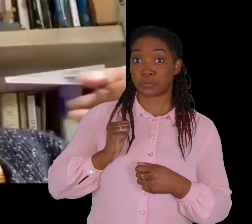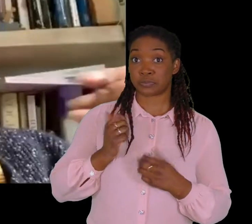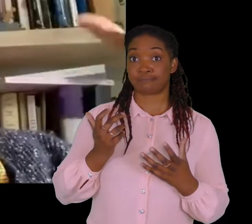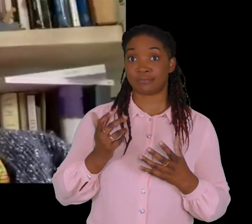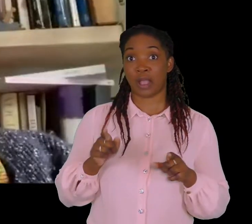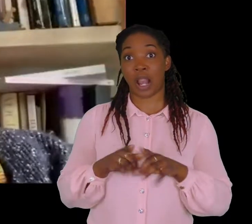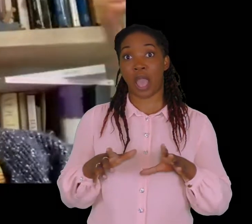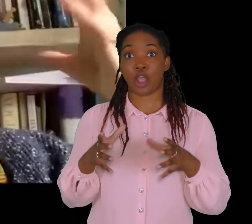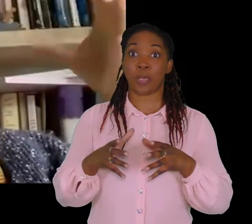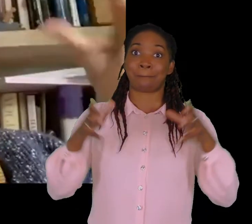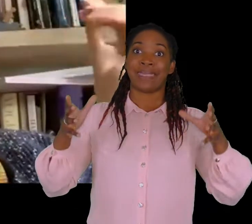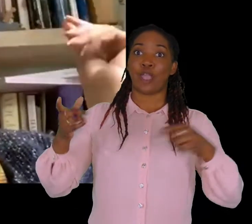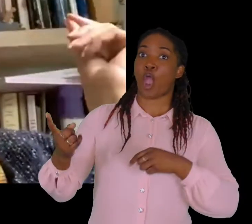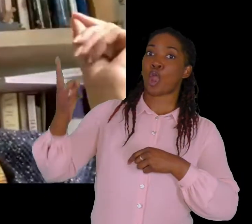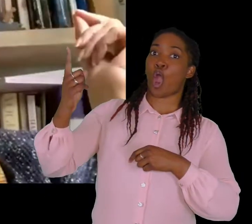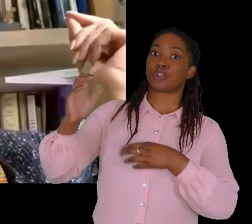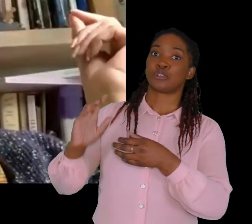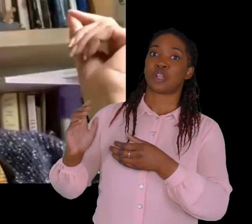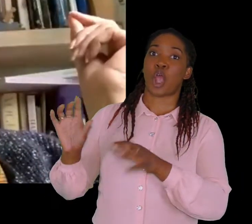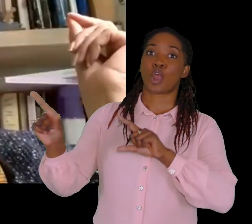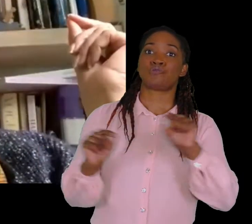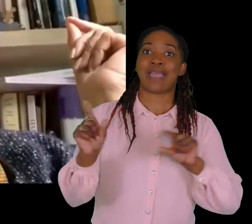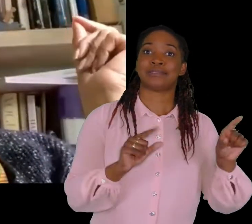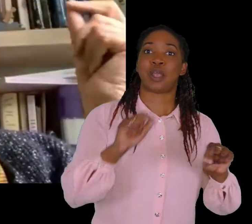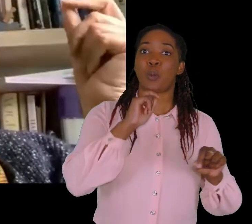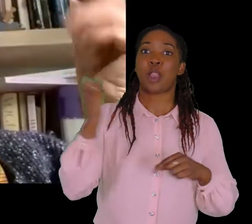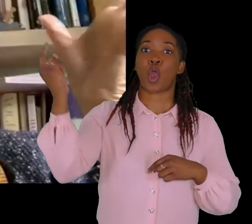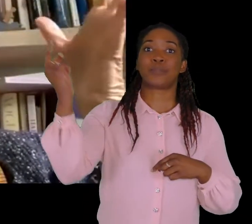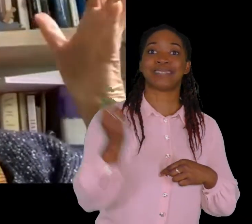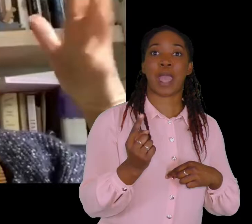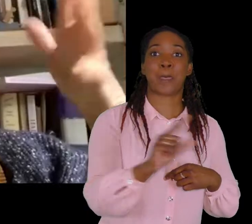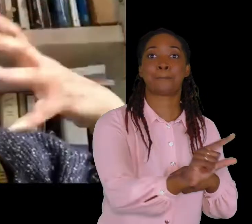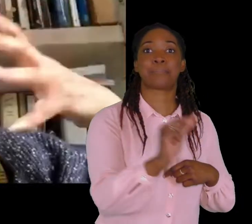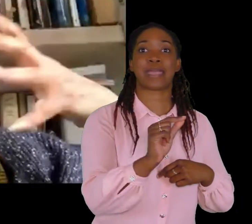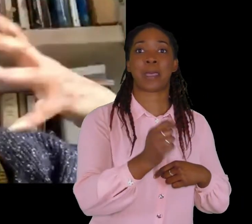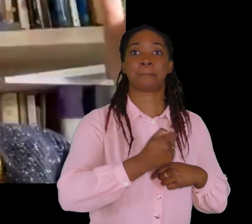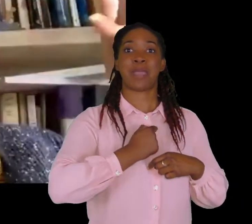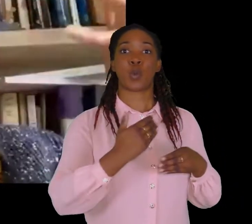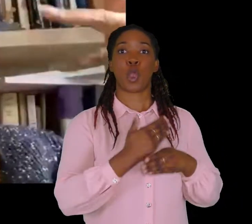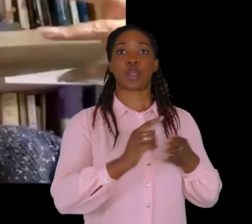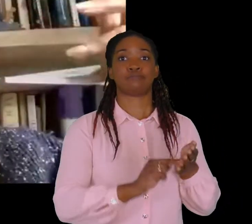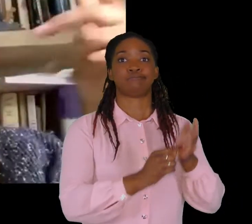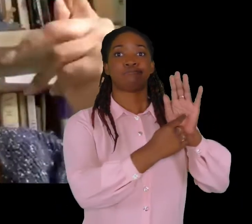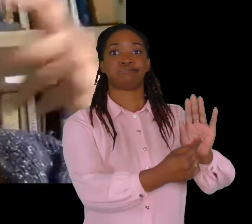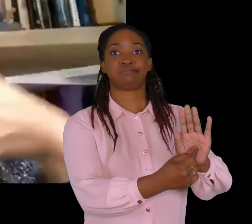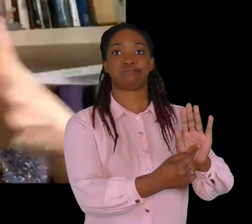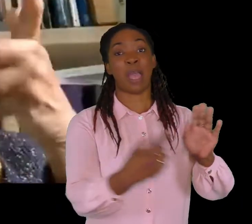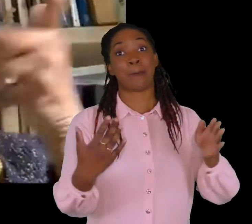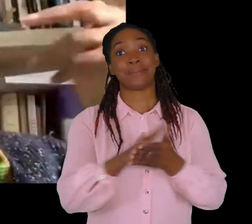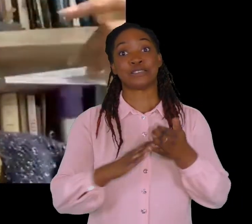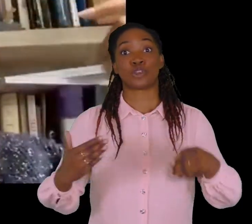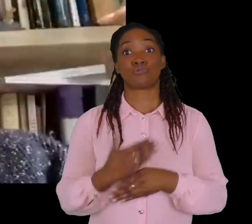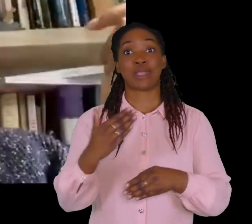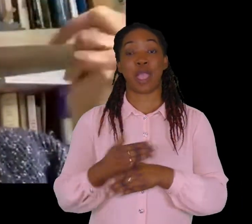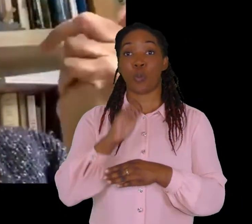the great God curator would come down and select your work and put your work on show, and your career